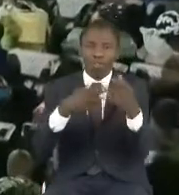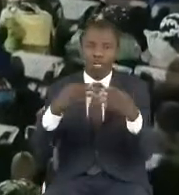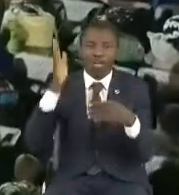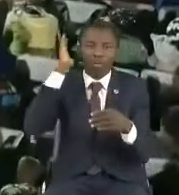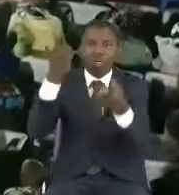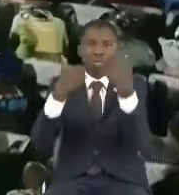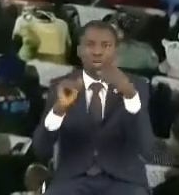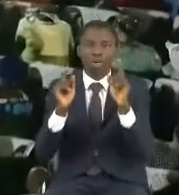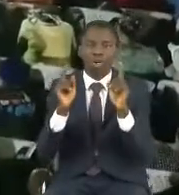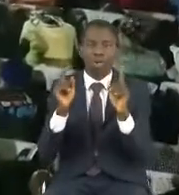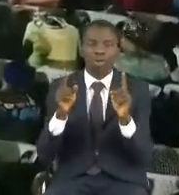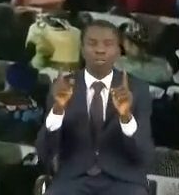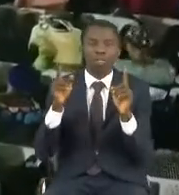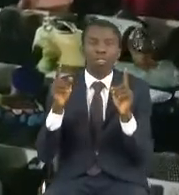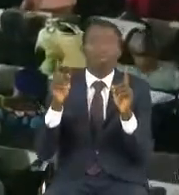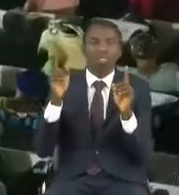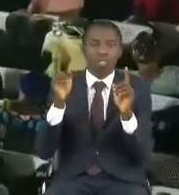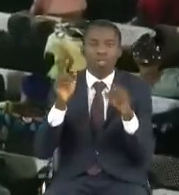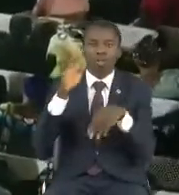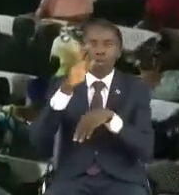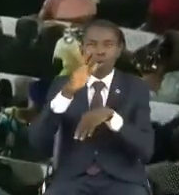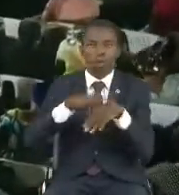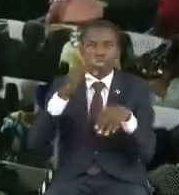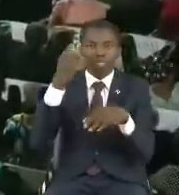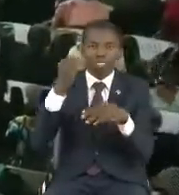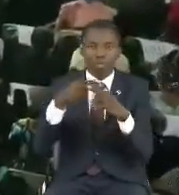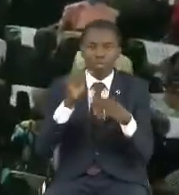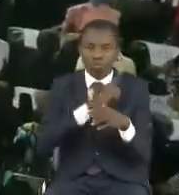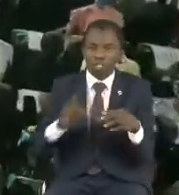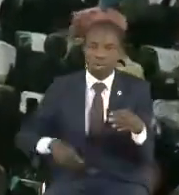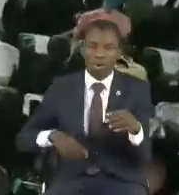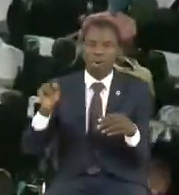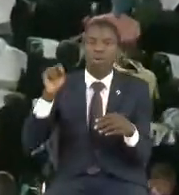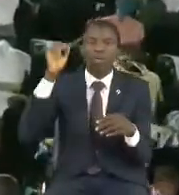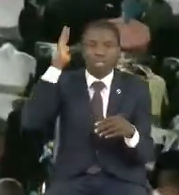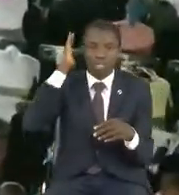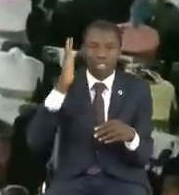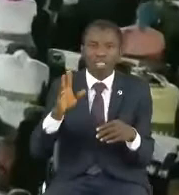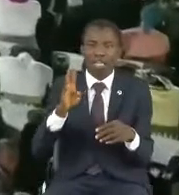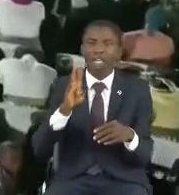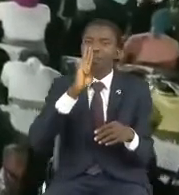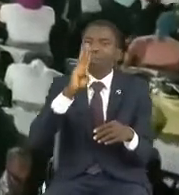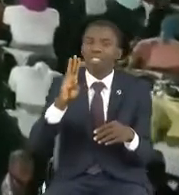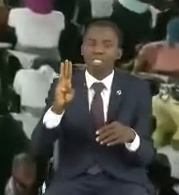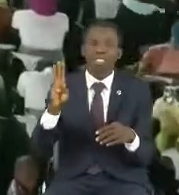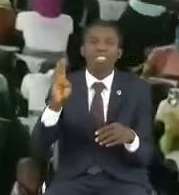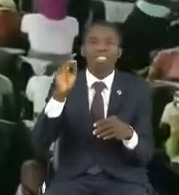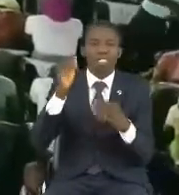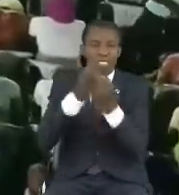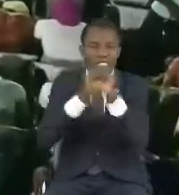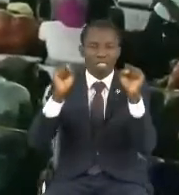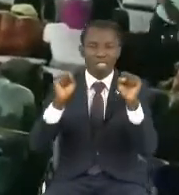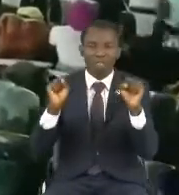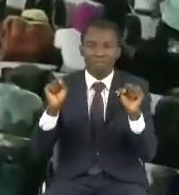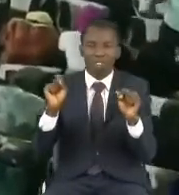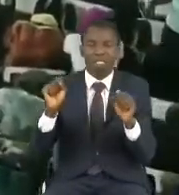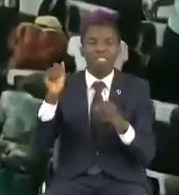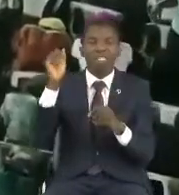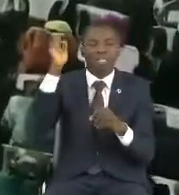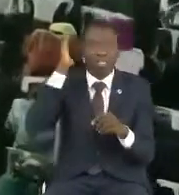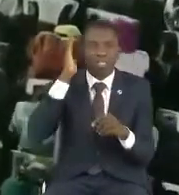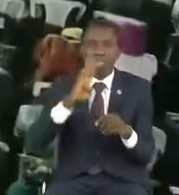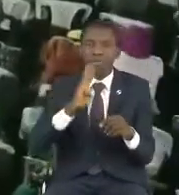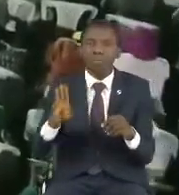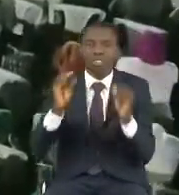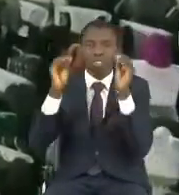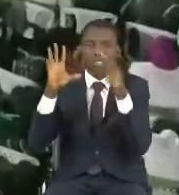of the Lord shall be saved, shall be forgiven, shall be set